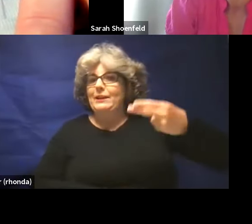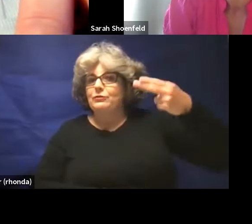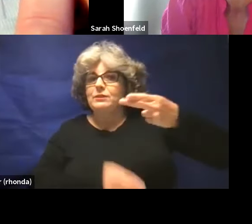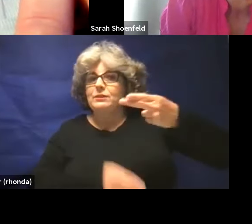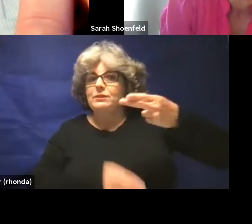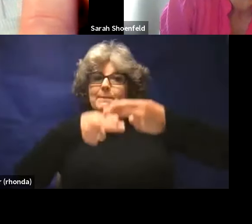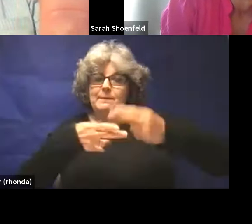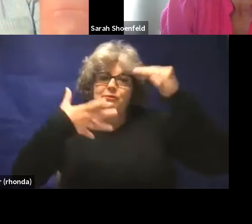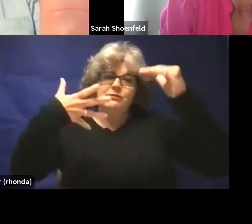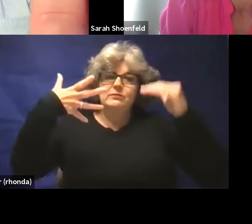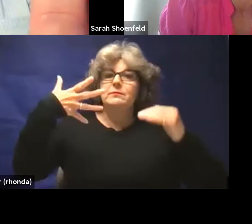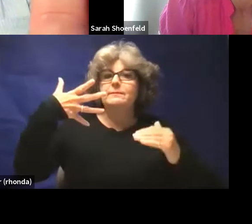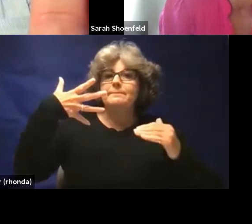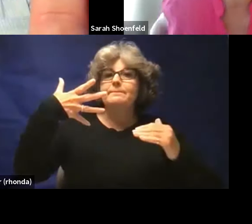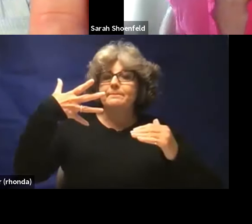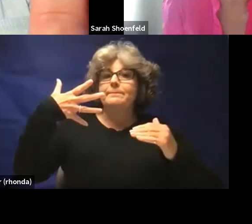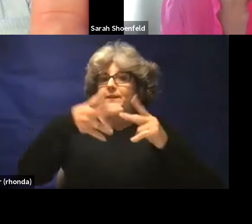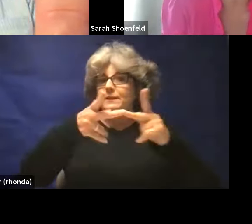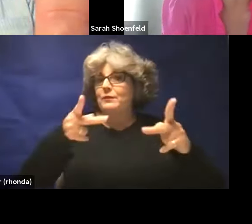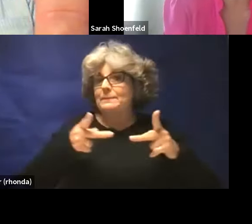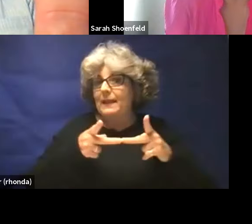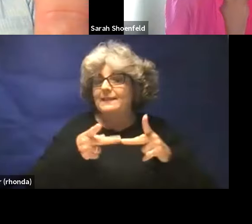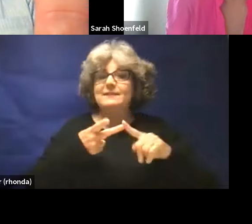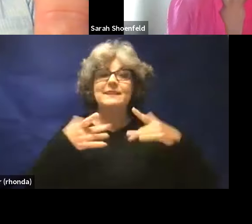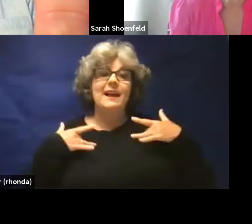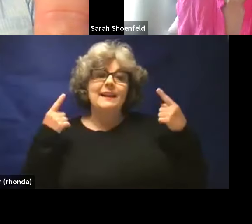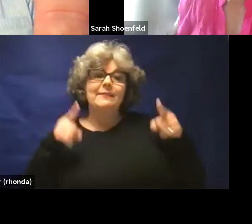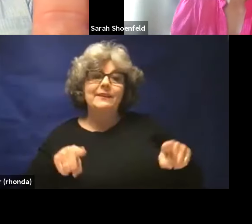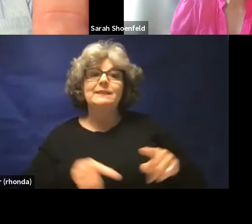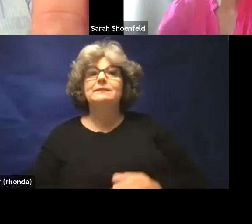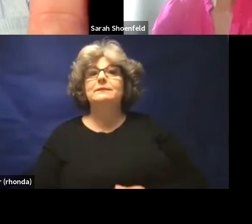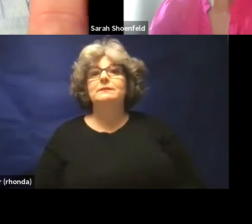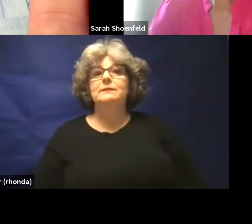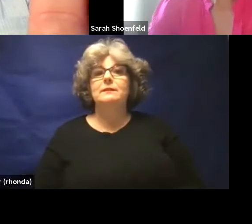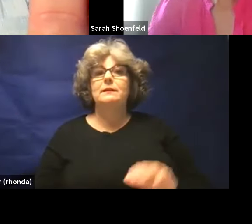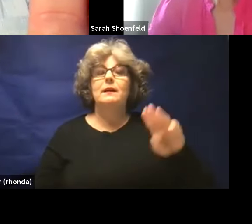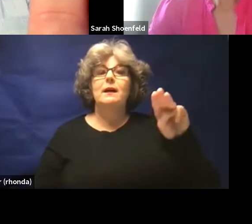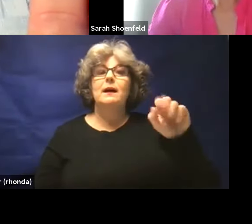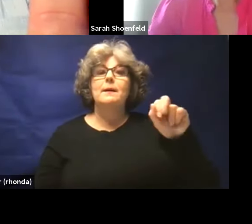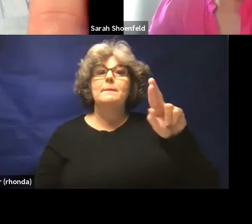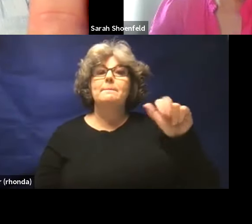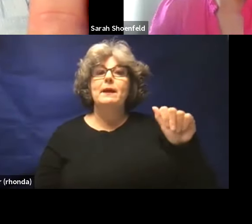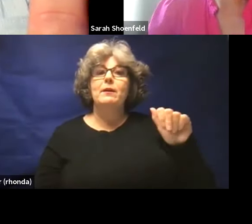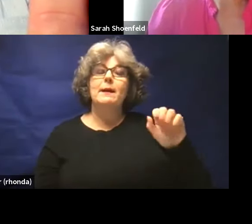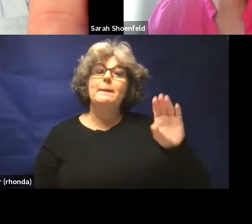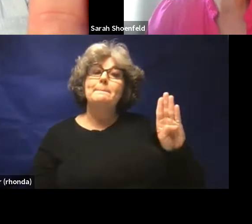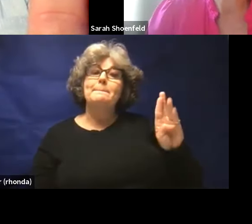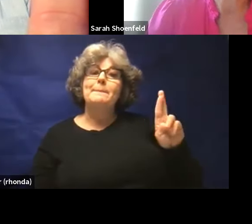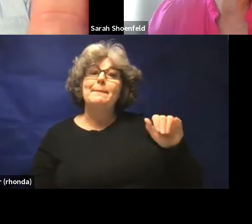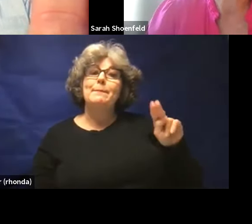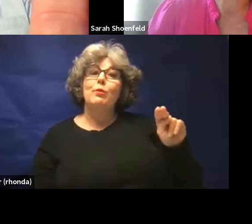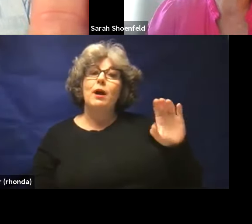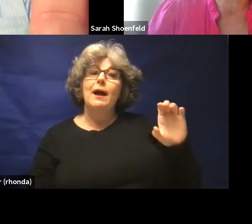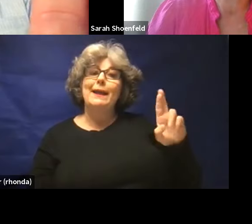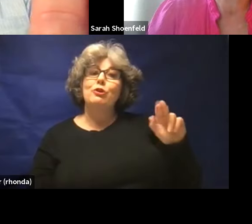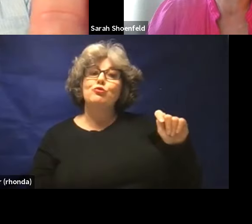mention those places and those events. Maybe on Brian Kraft's website. Brian Kraft made the map